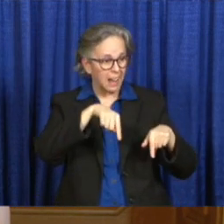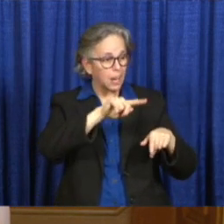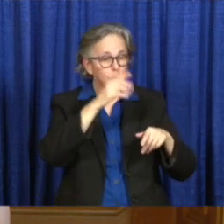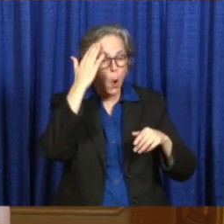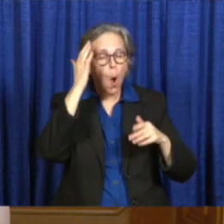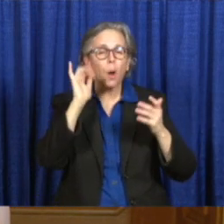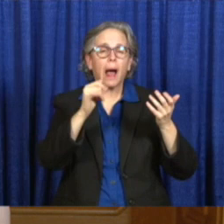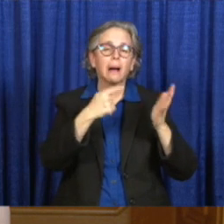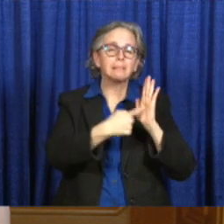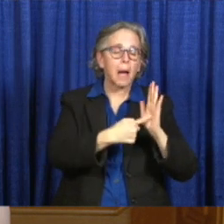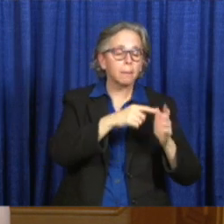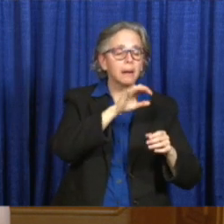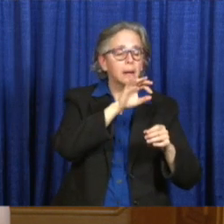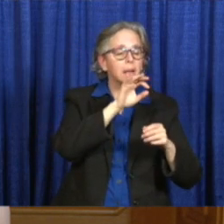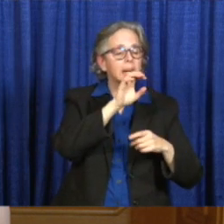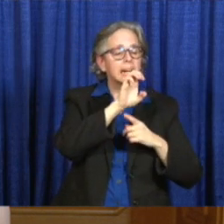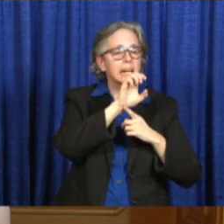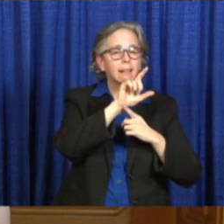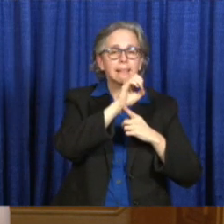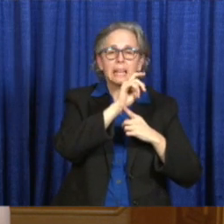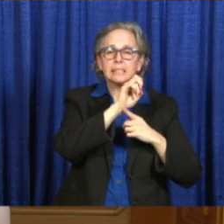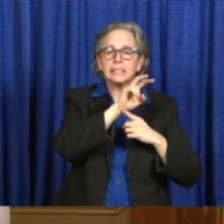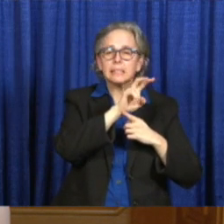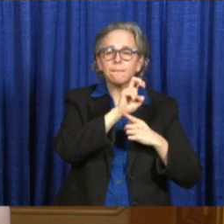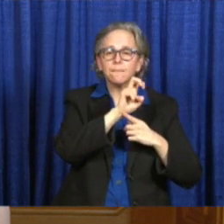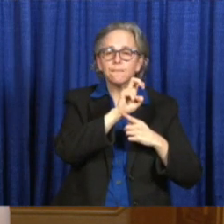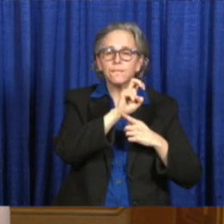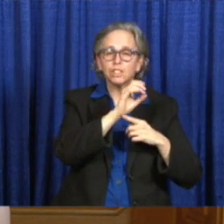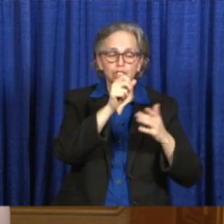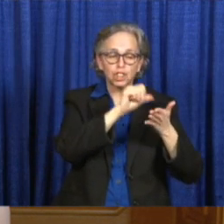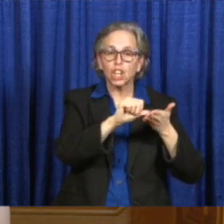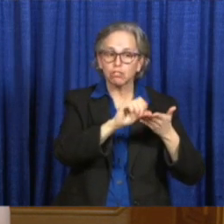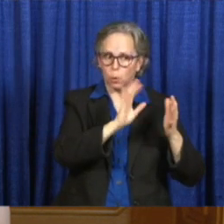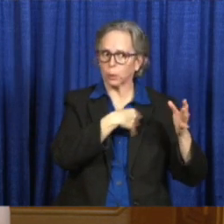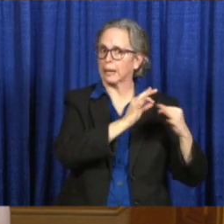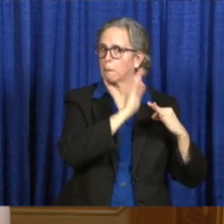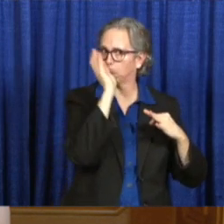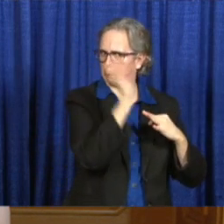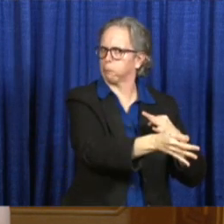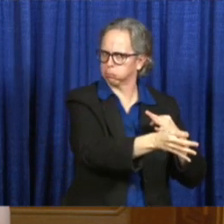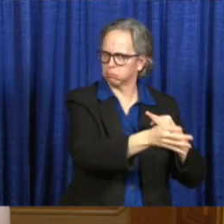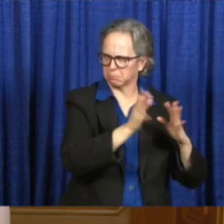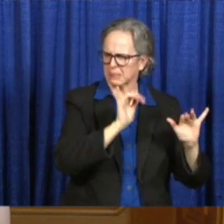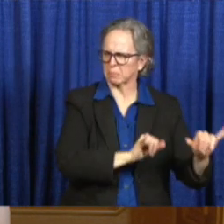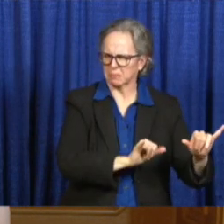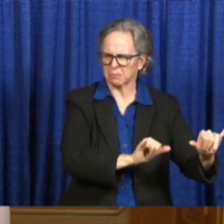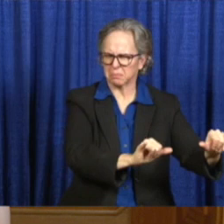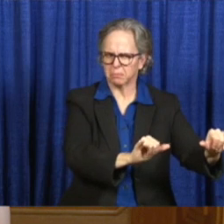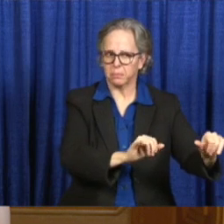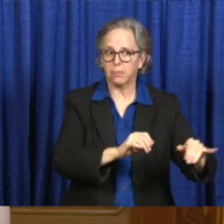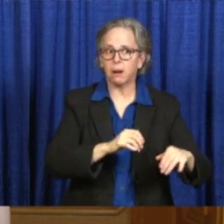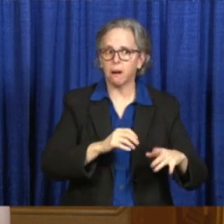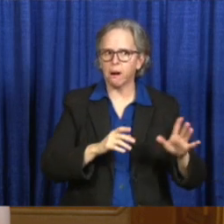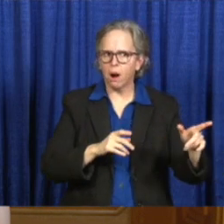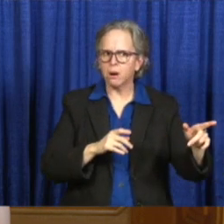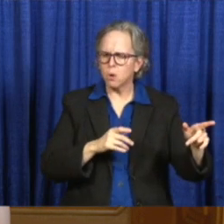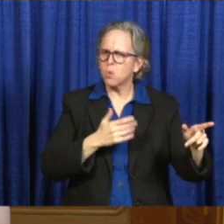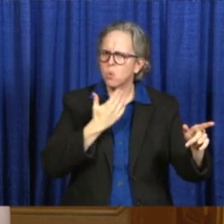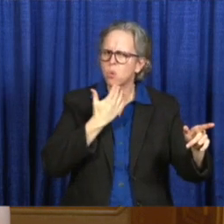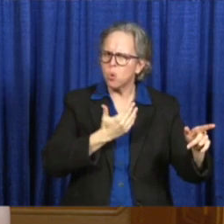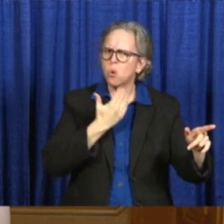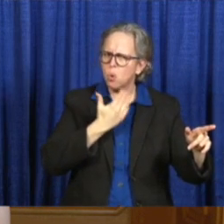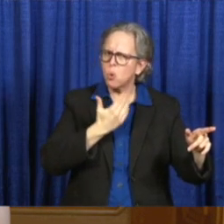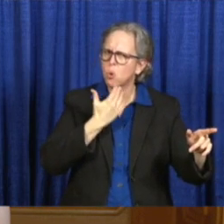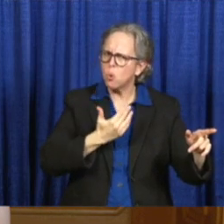and large, is increasing. So the capacity there, and there's more beds that are